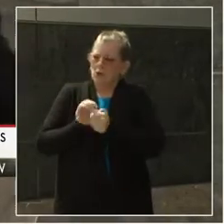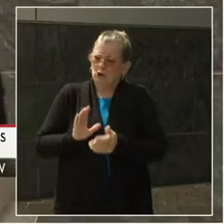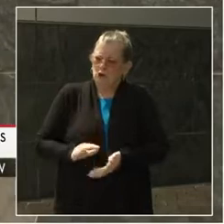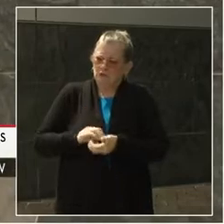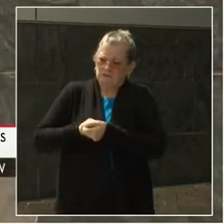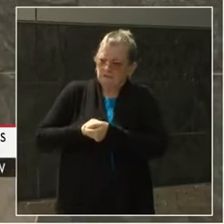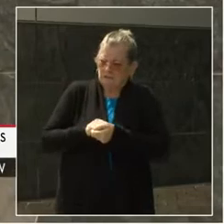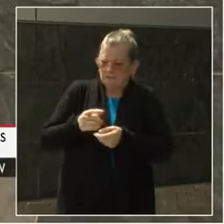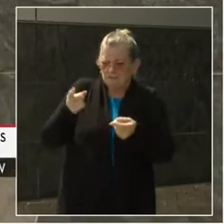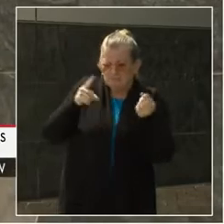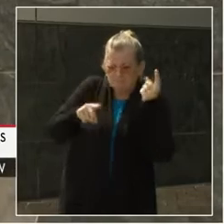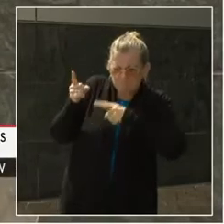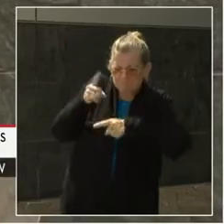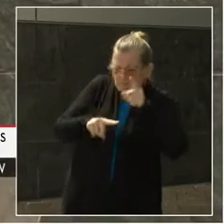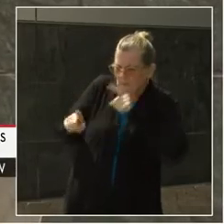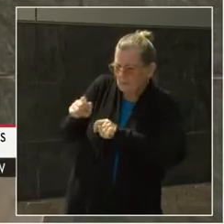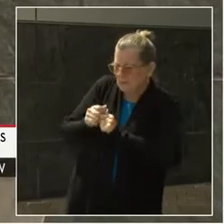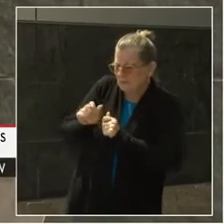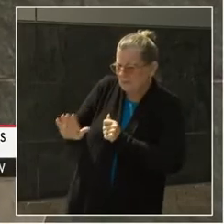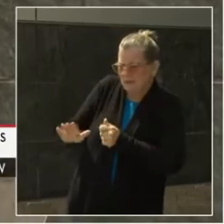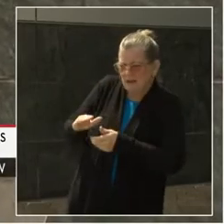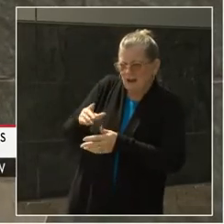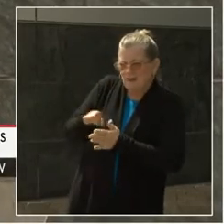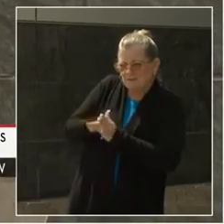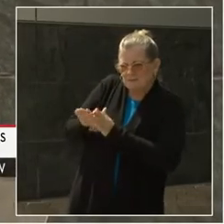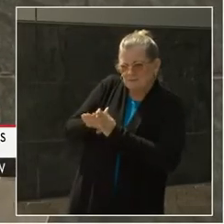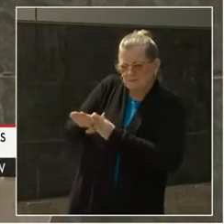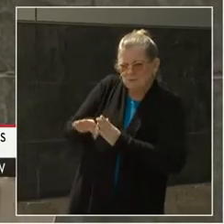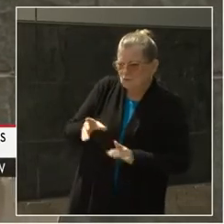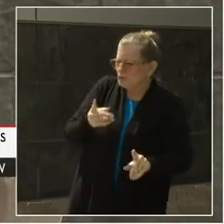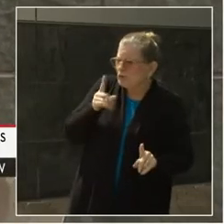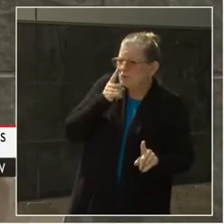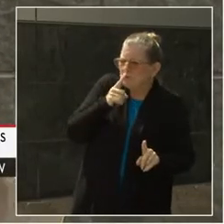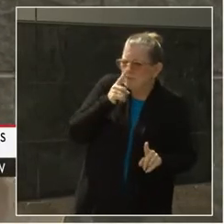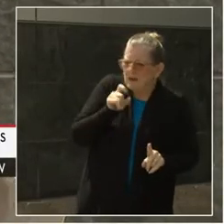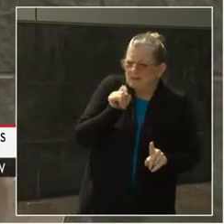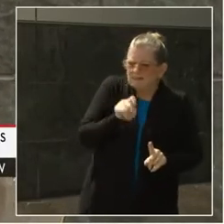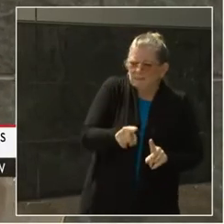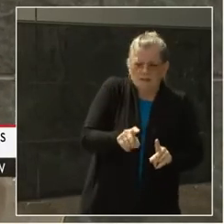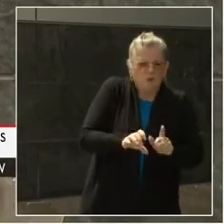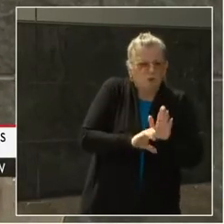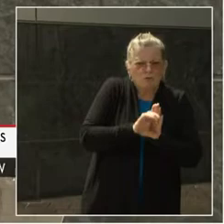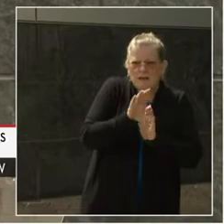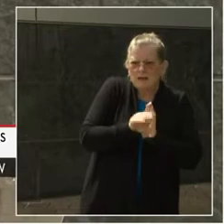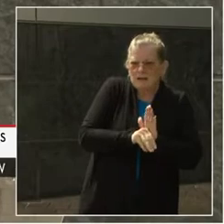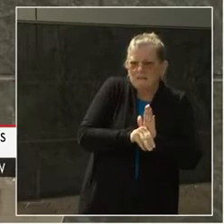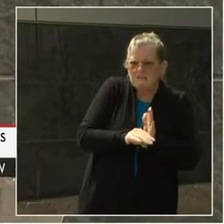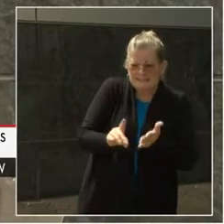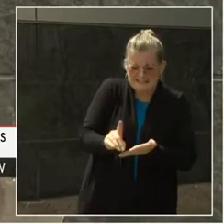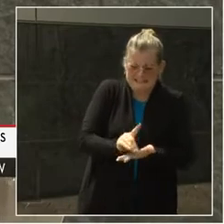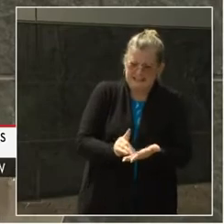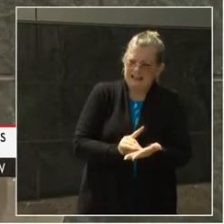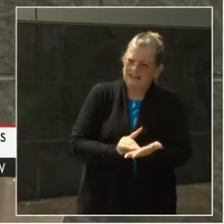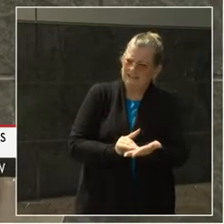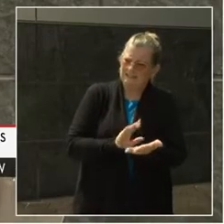you mind explaining the timeline for the curriculum redesign, like as far as,